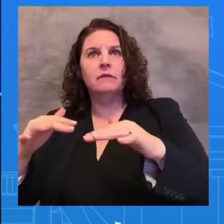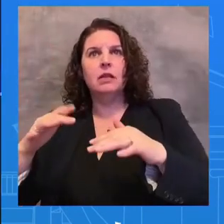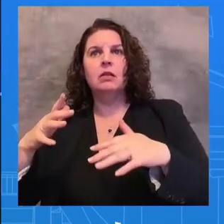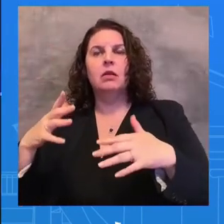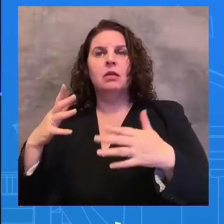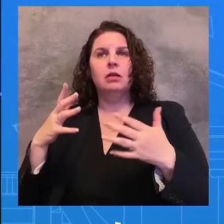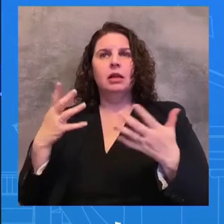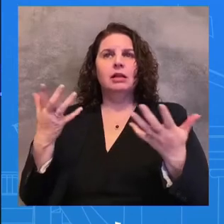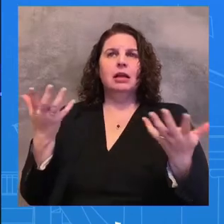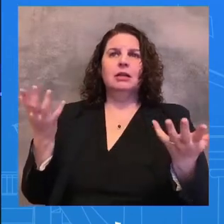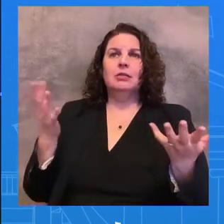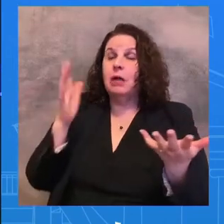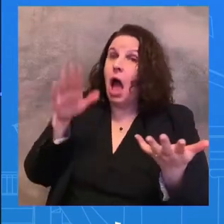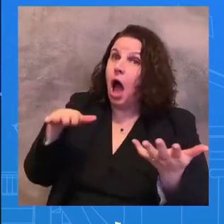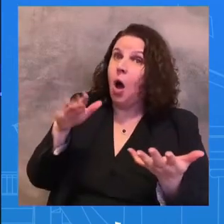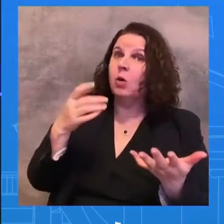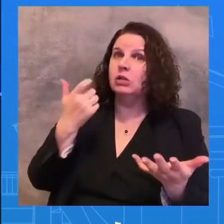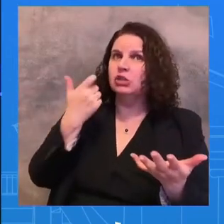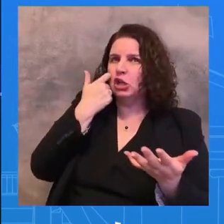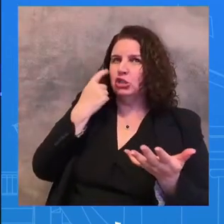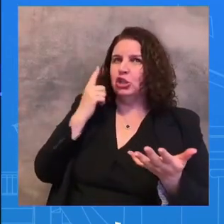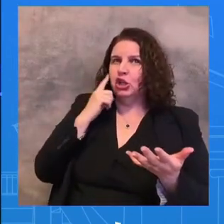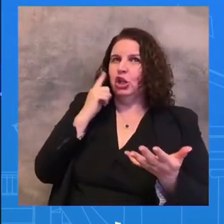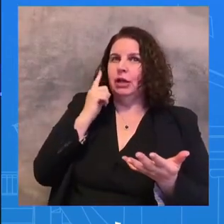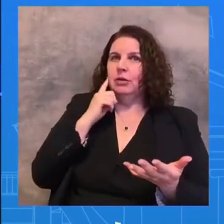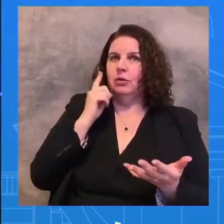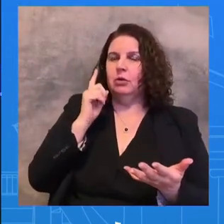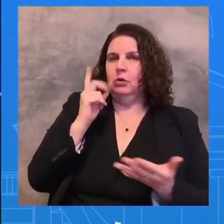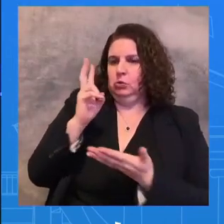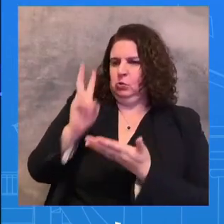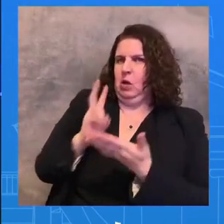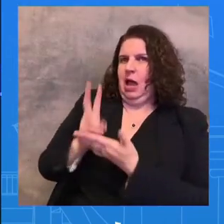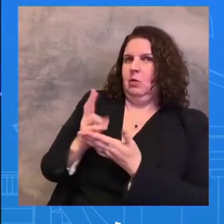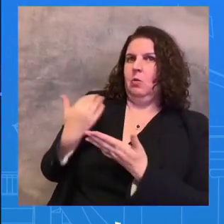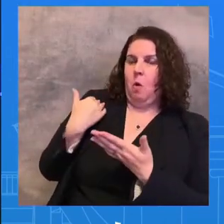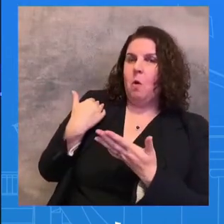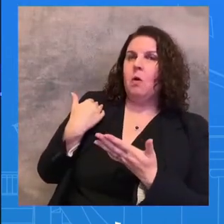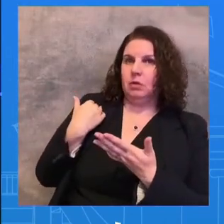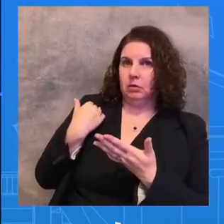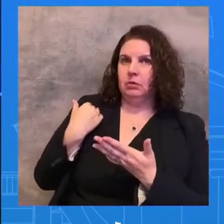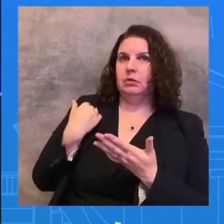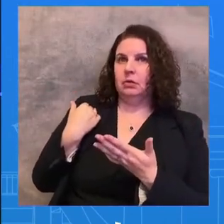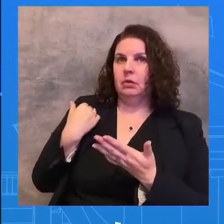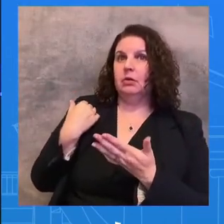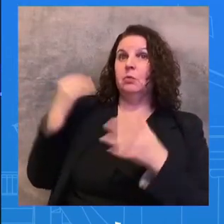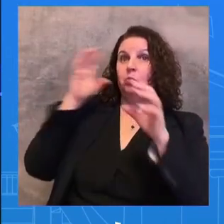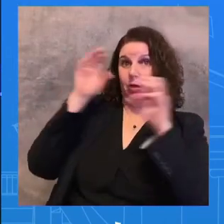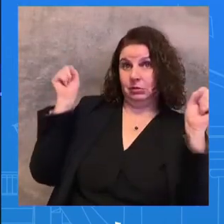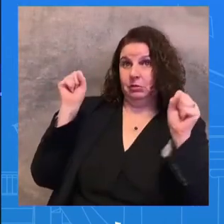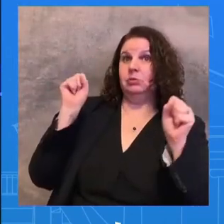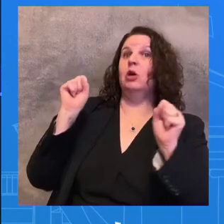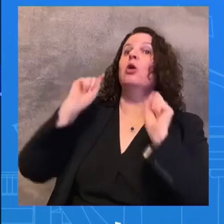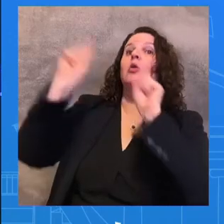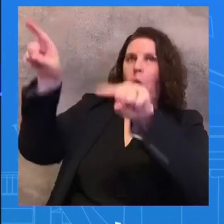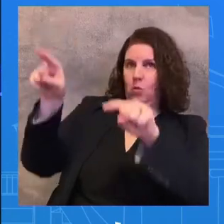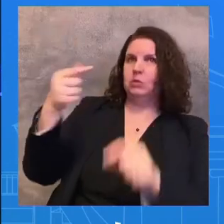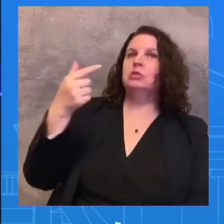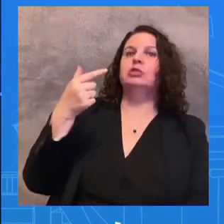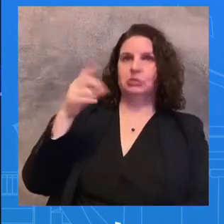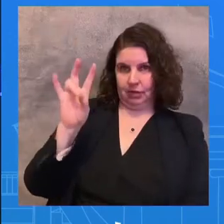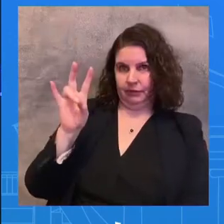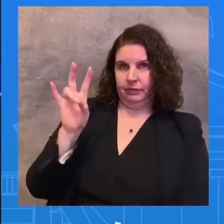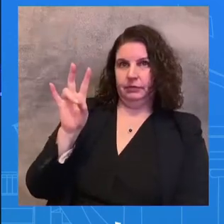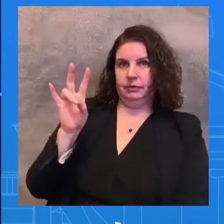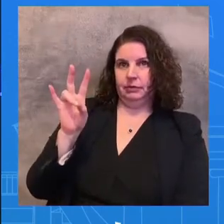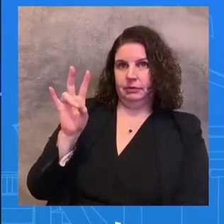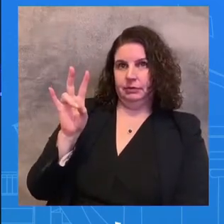from the point of view of the UK at the G7 summit. What I can tell you is that we didn't have a specific bilateral plan, but of course, he's